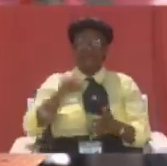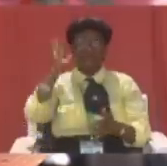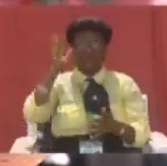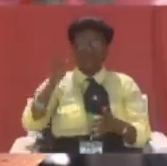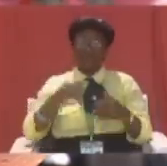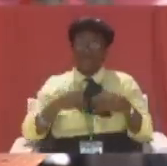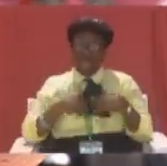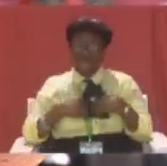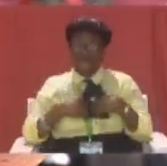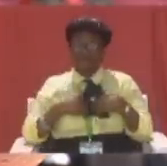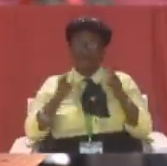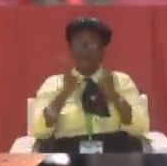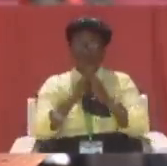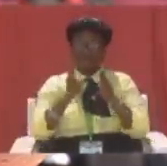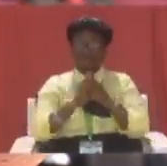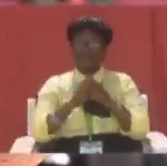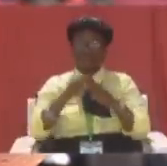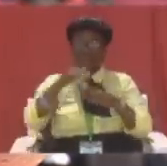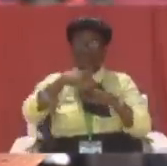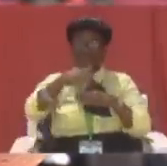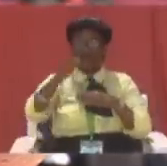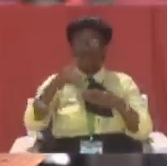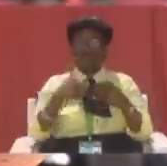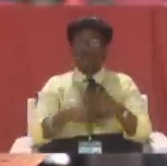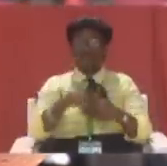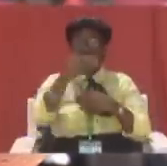after next month's Holy Ghost service.